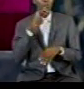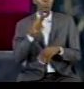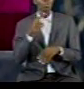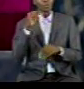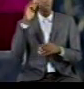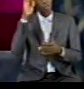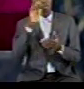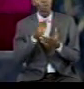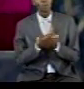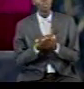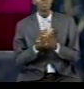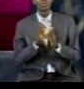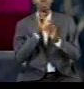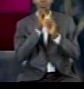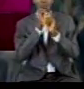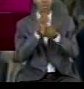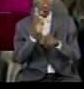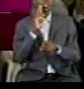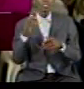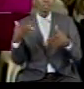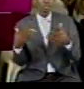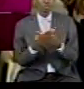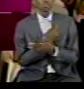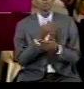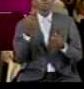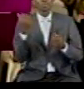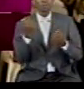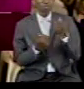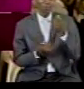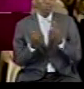with another brand new car.